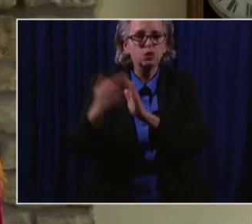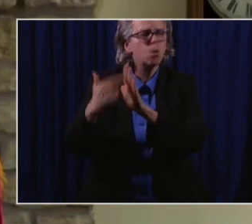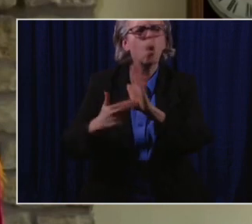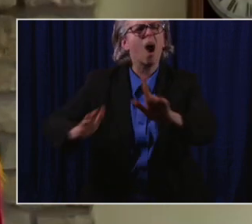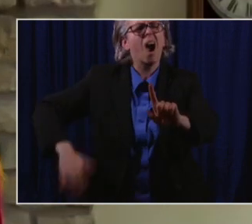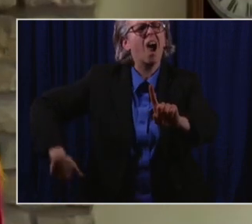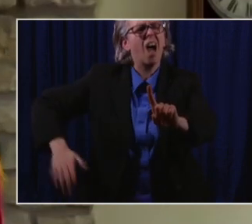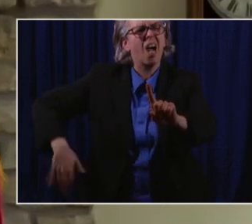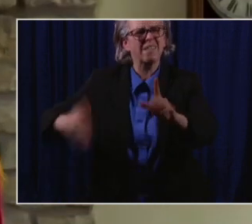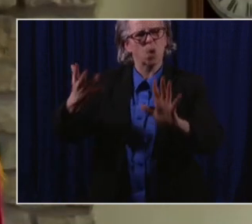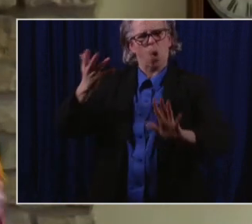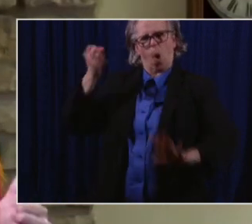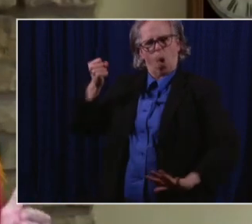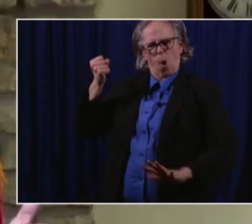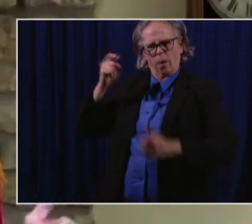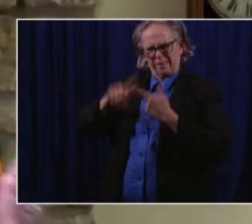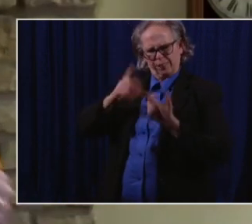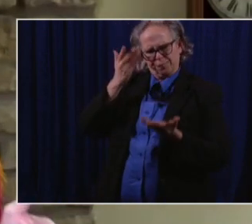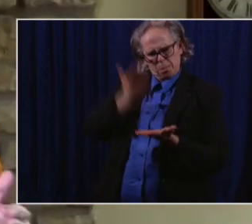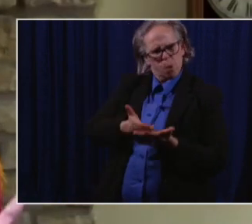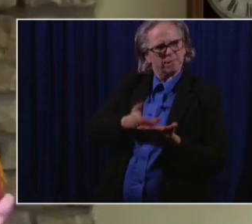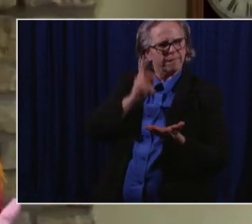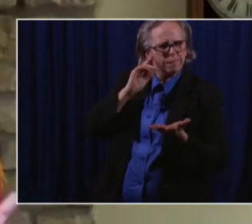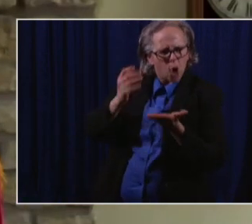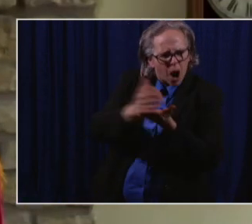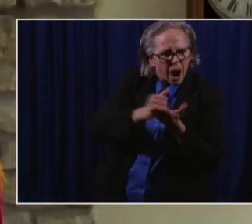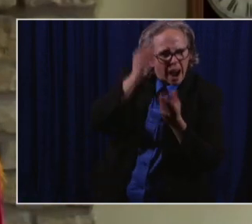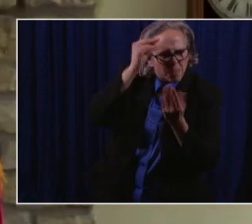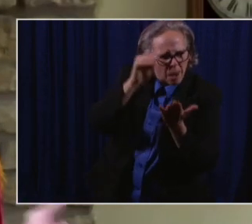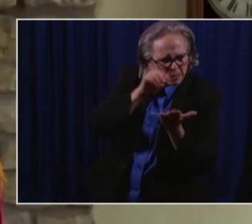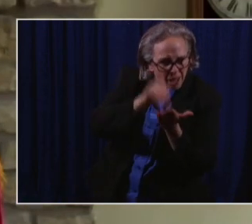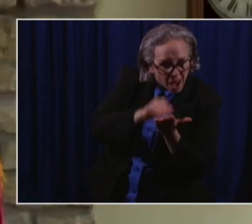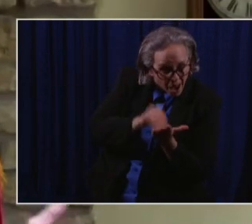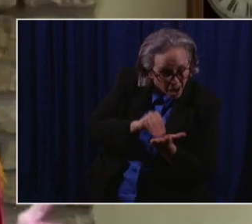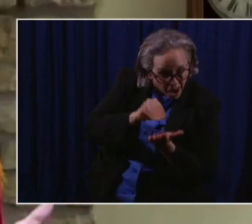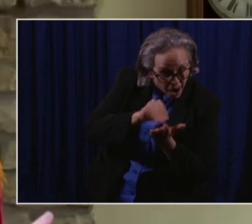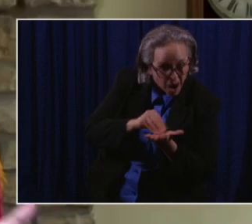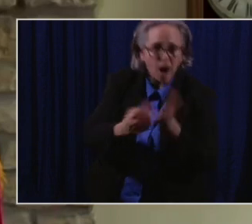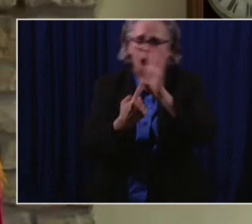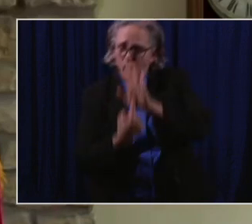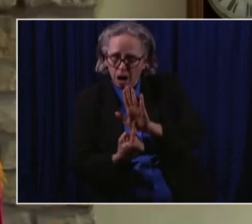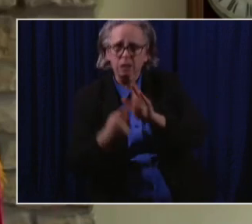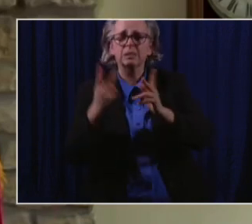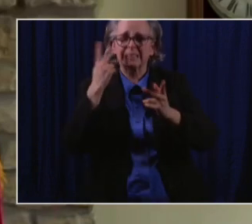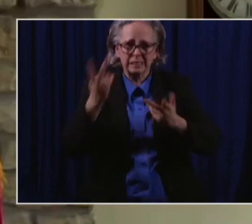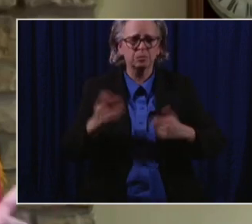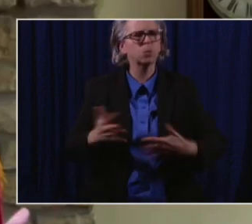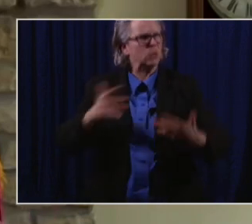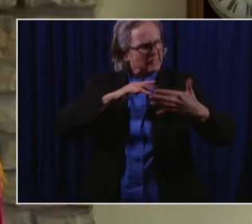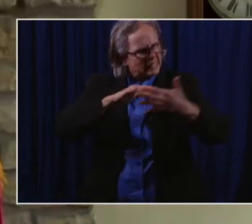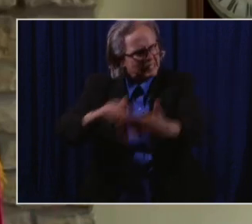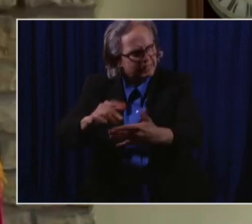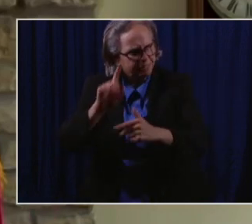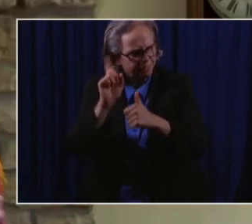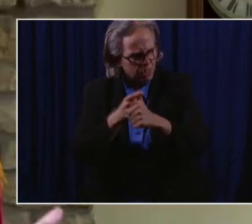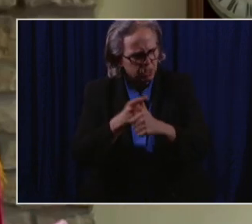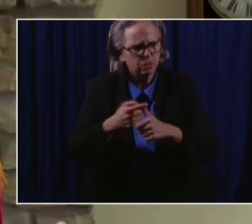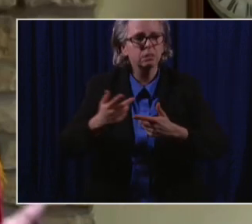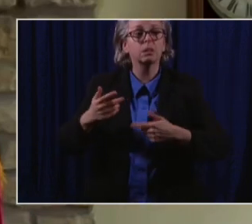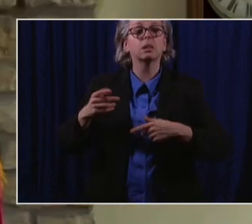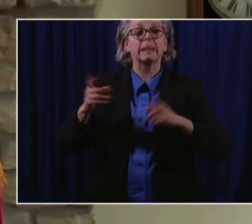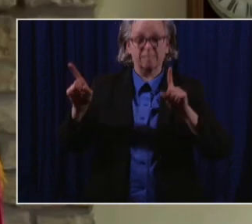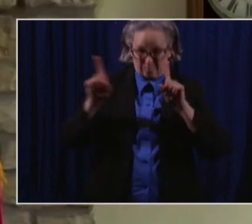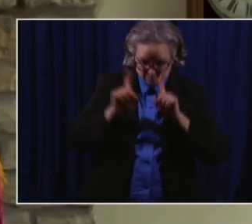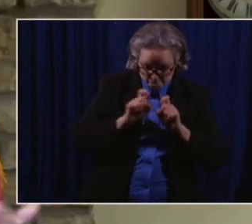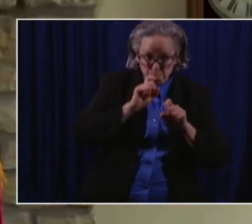see is, okay, let's follow these kids who had this exposure where both people had masks, they were within 6 feet of each other, and they were